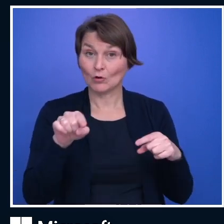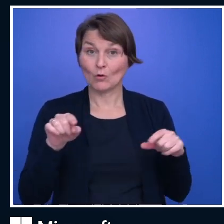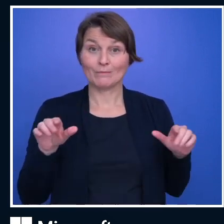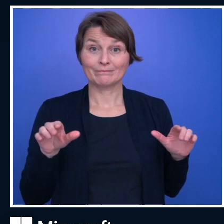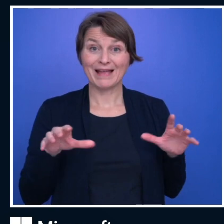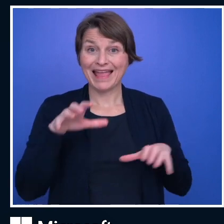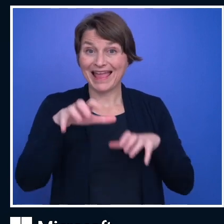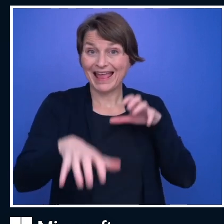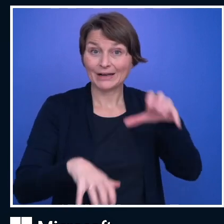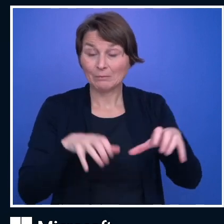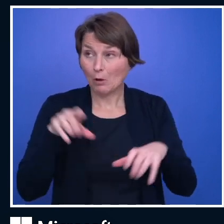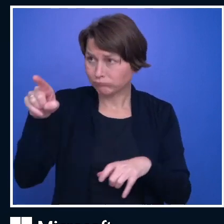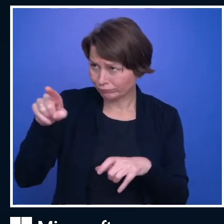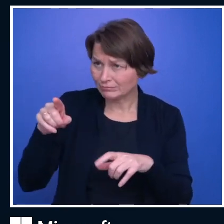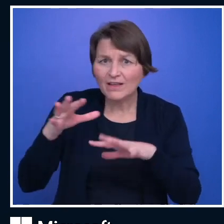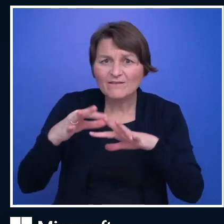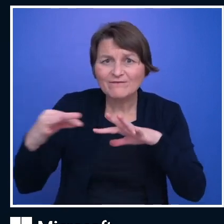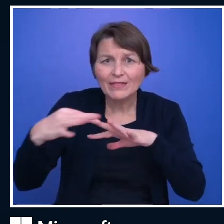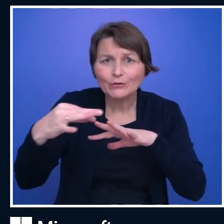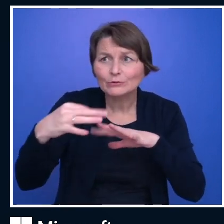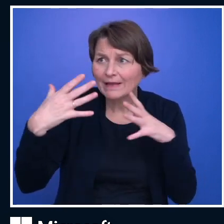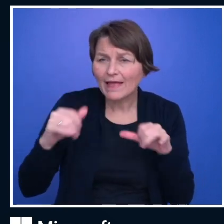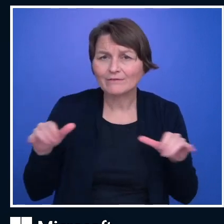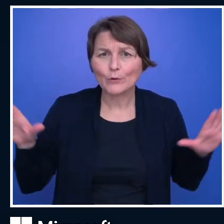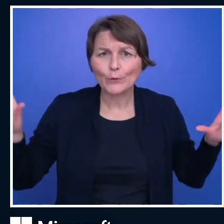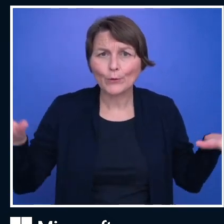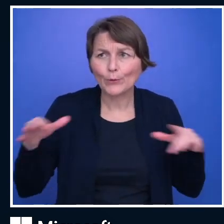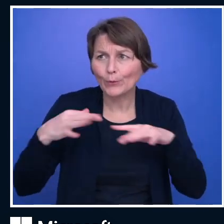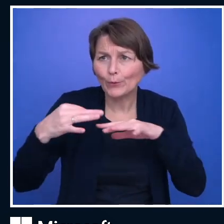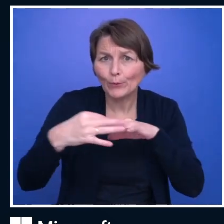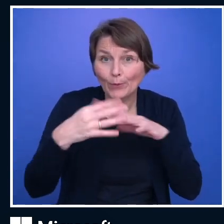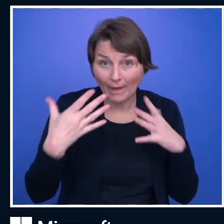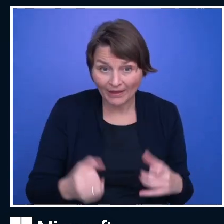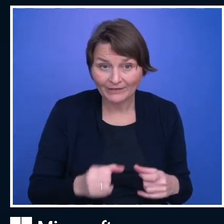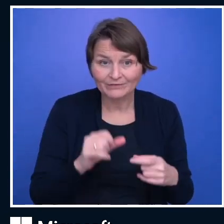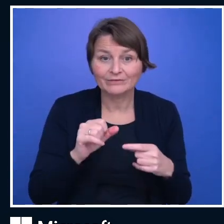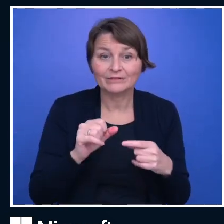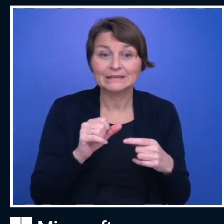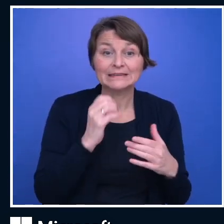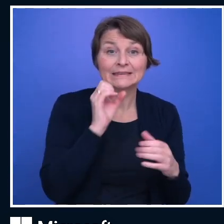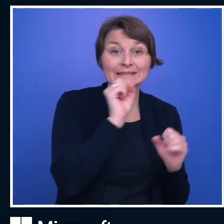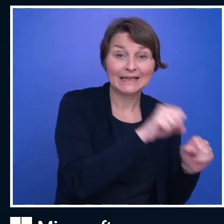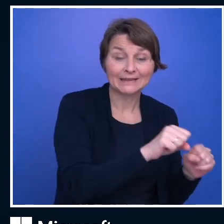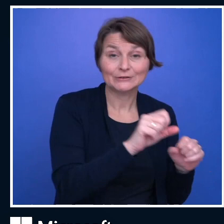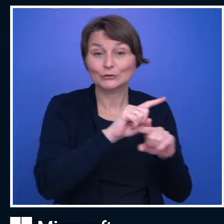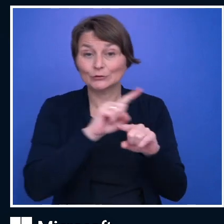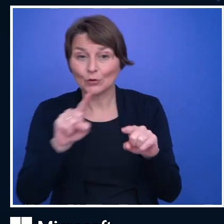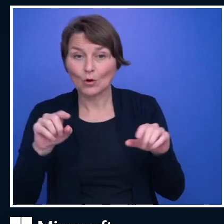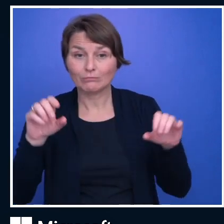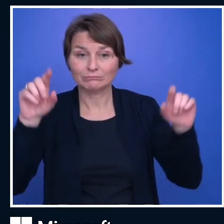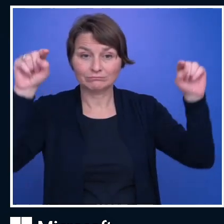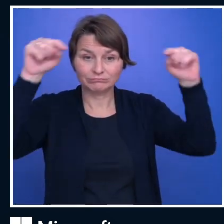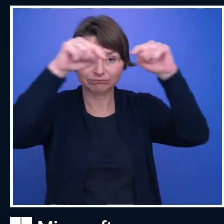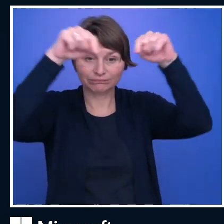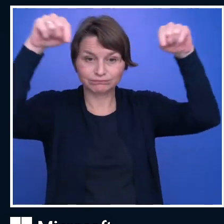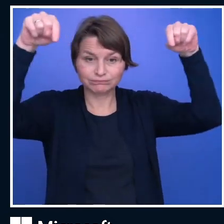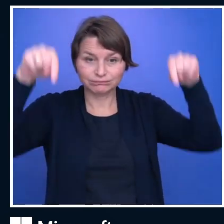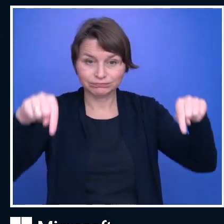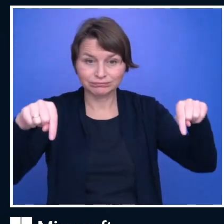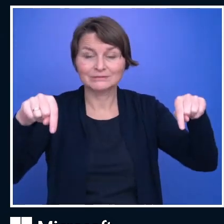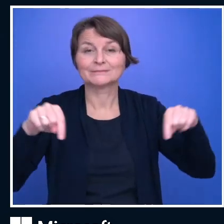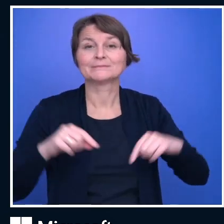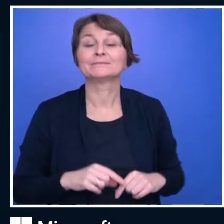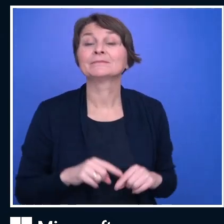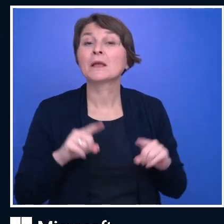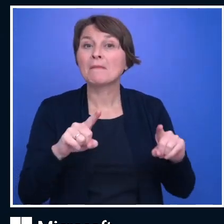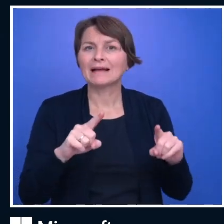fly, and then that's how it categorizes. But the issue that we face is that just